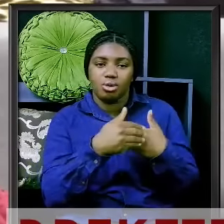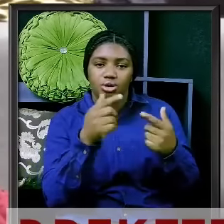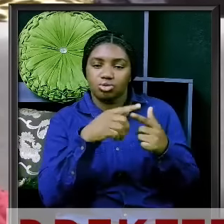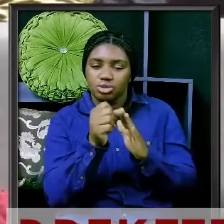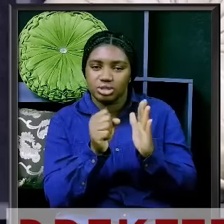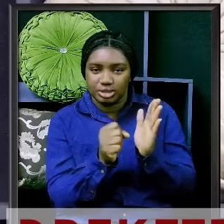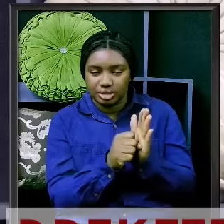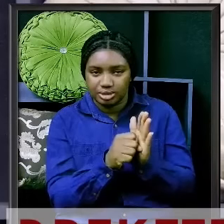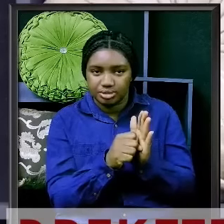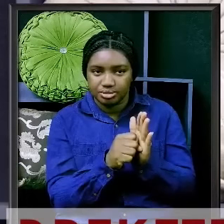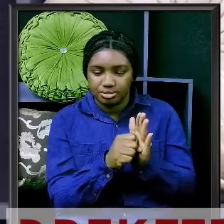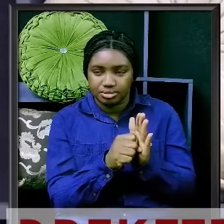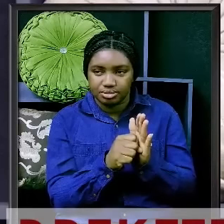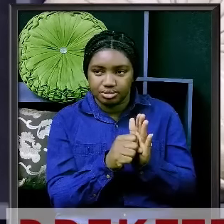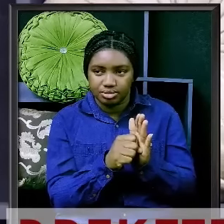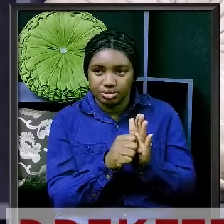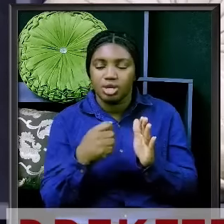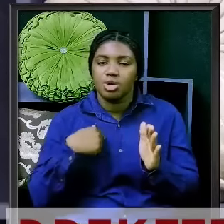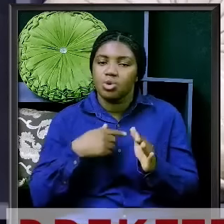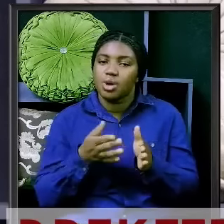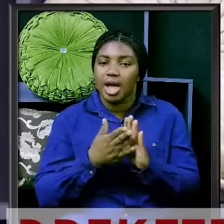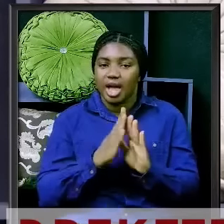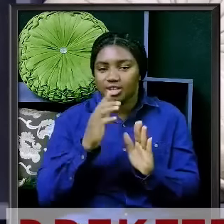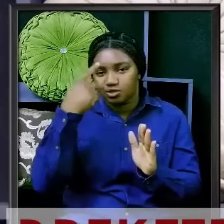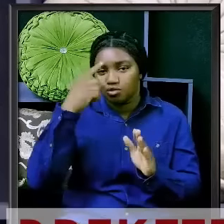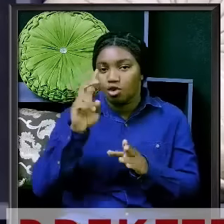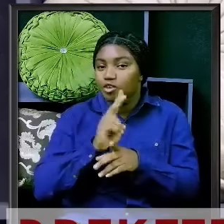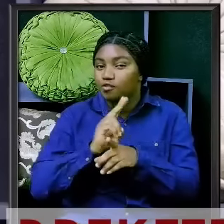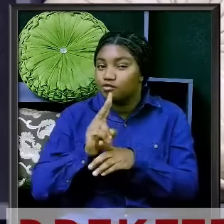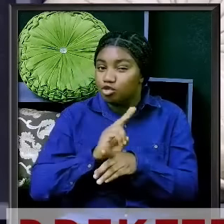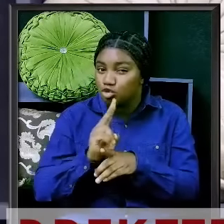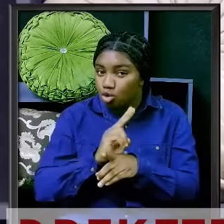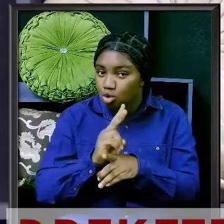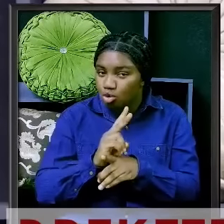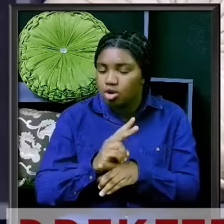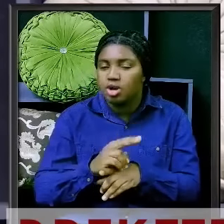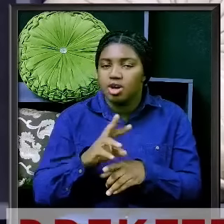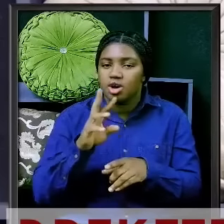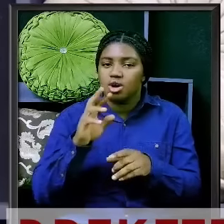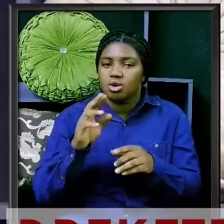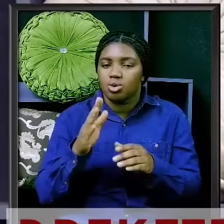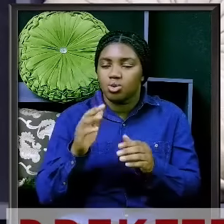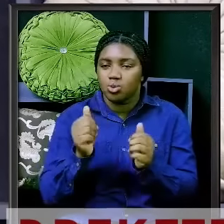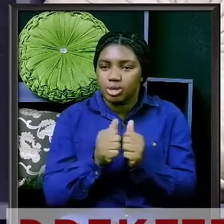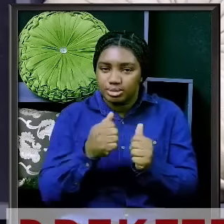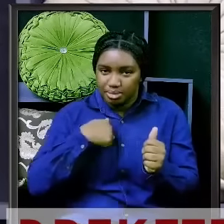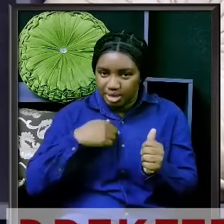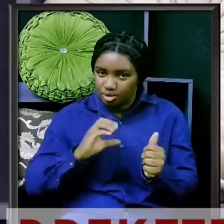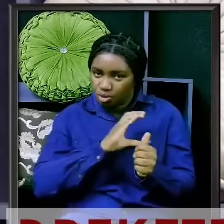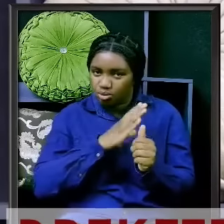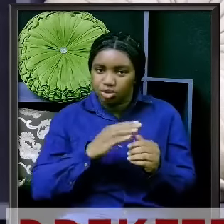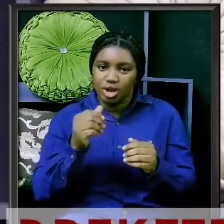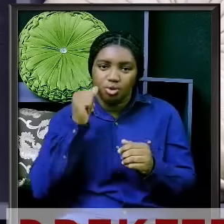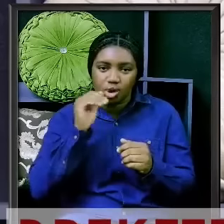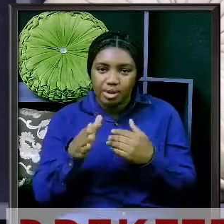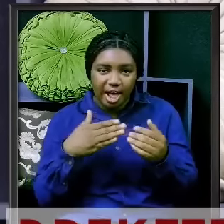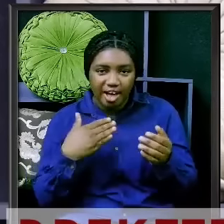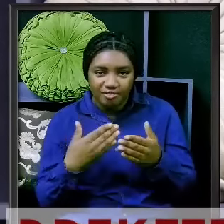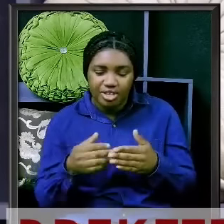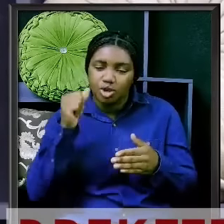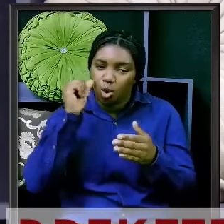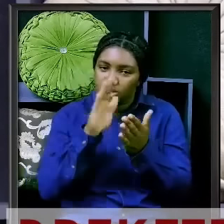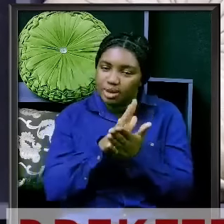virtual telephone conversation. Myself, herself, and the husband. You know, I said, okay, let me reach